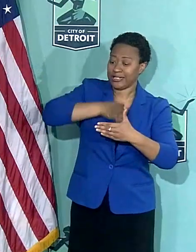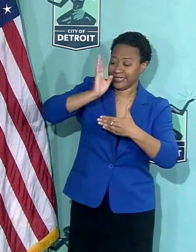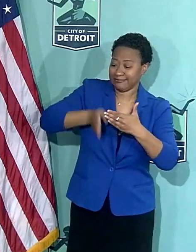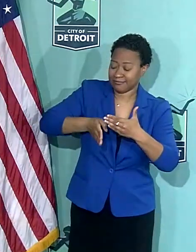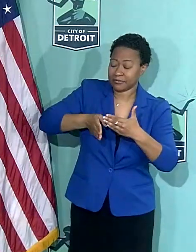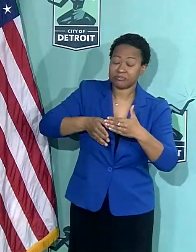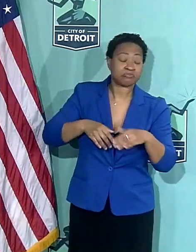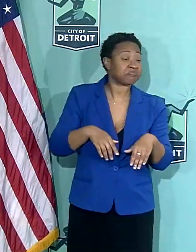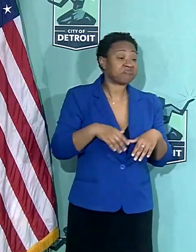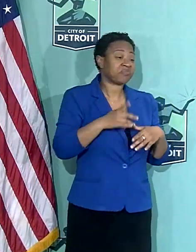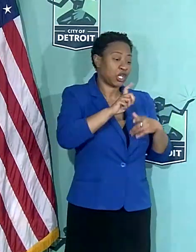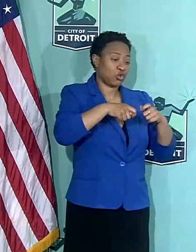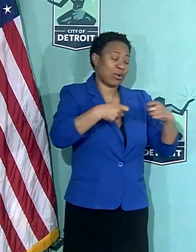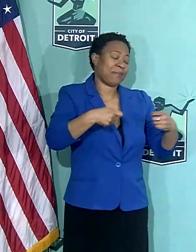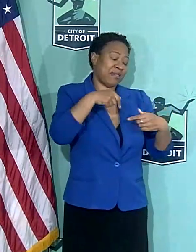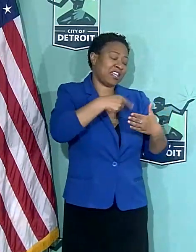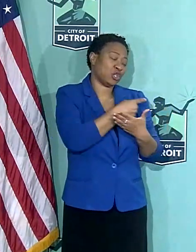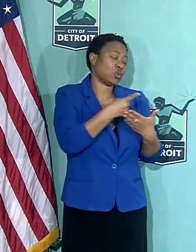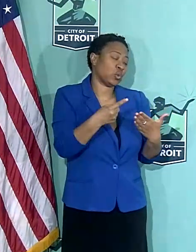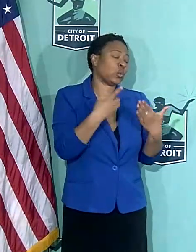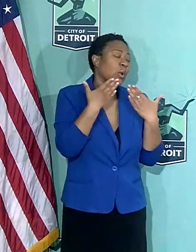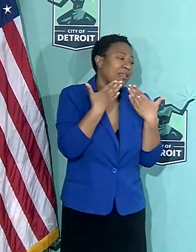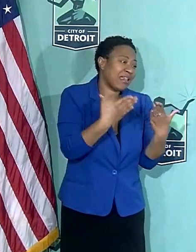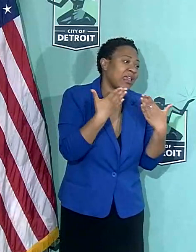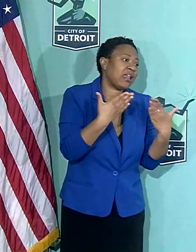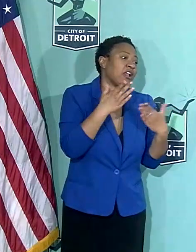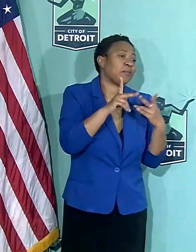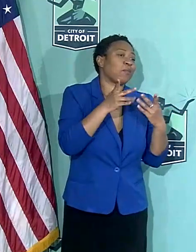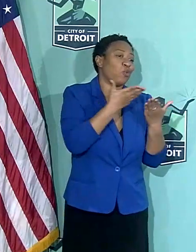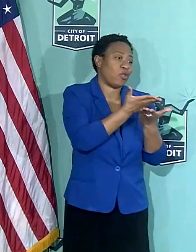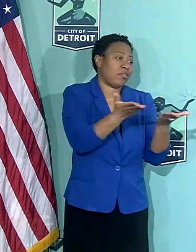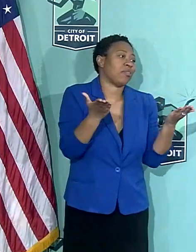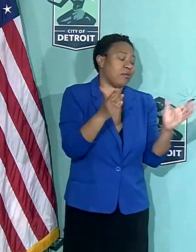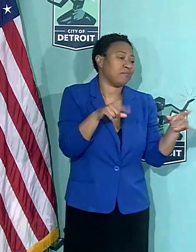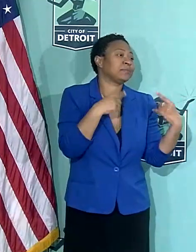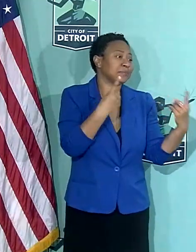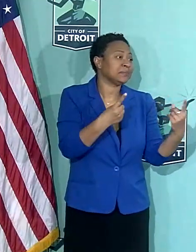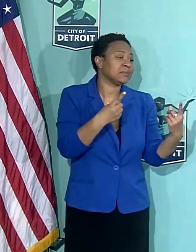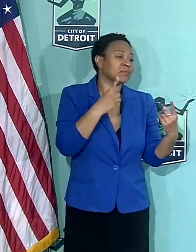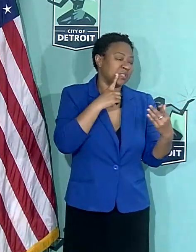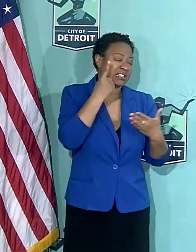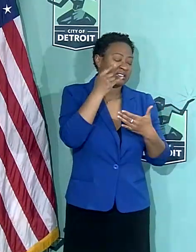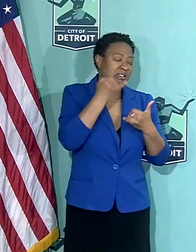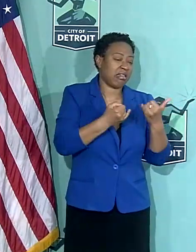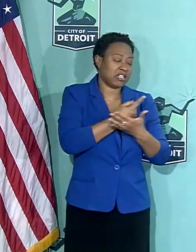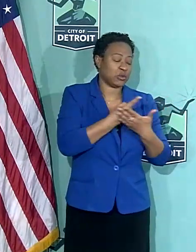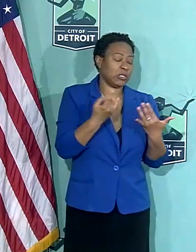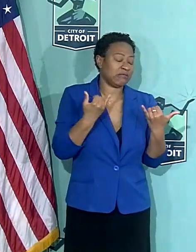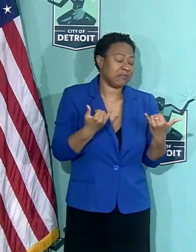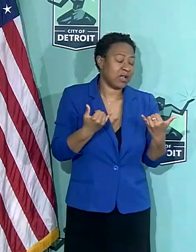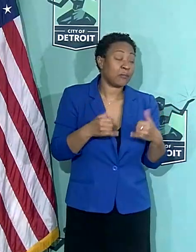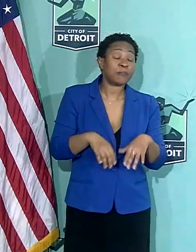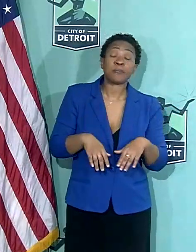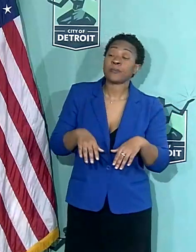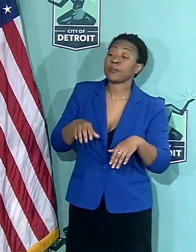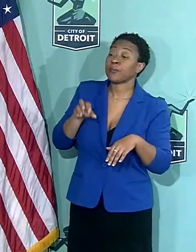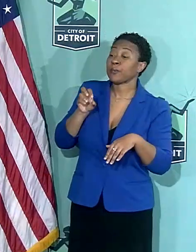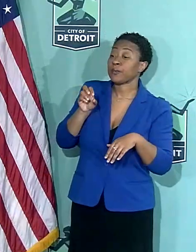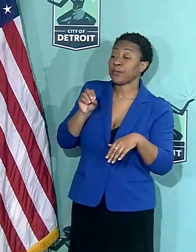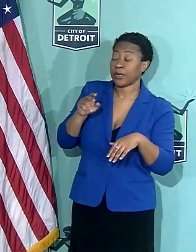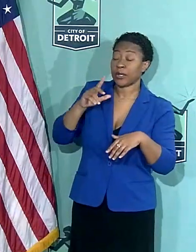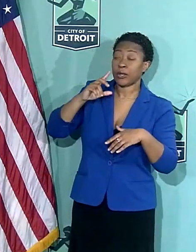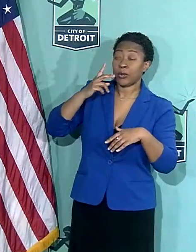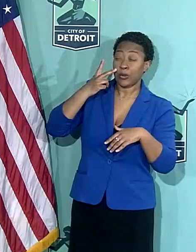wrapping up this week. Okay, So we want to thank the folks who were there. Yeah, this will be the last week. okay. And as we're seeing